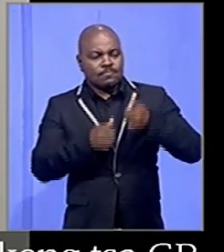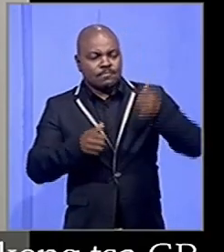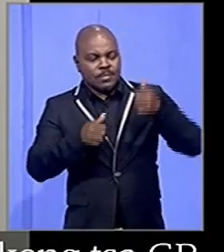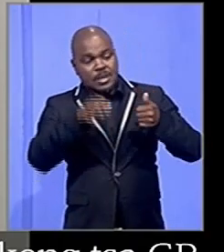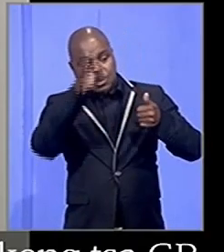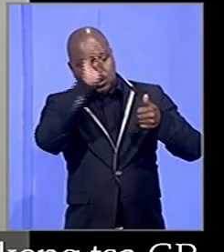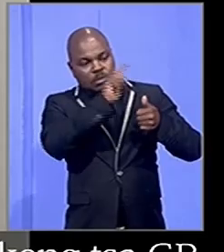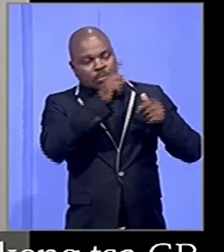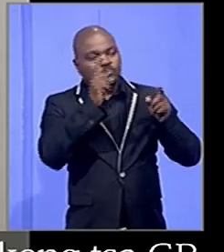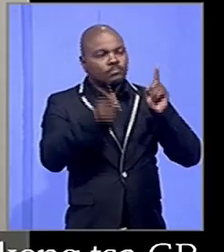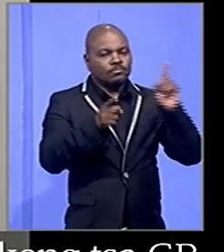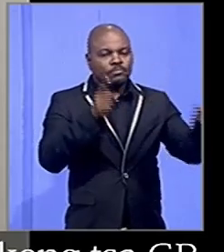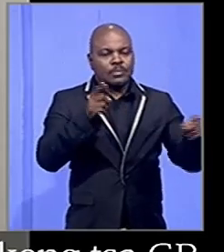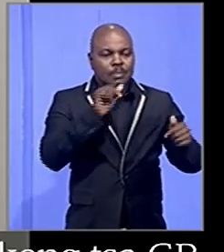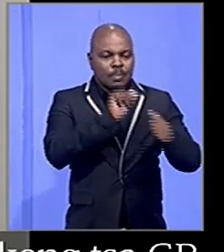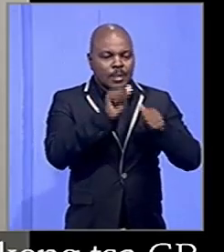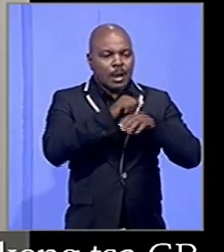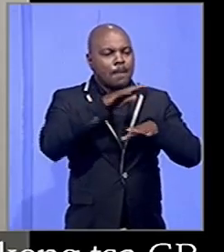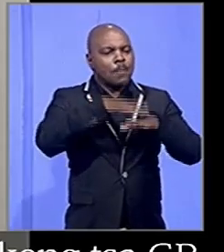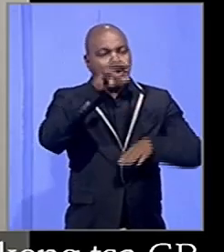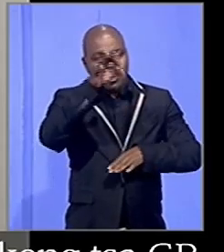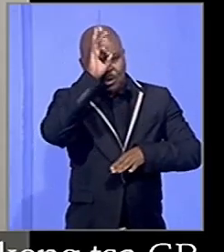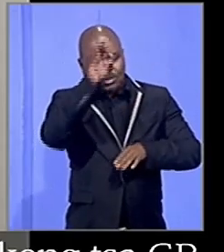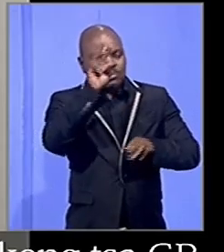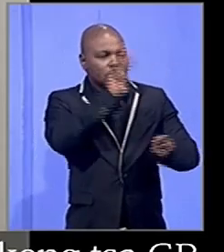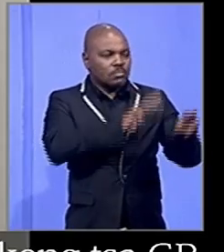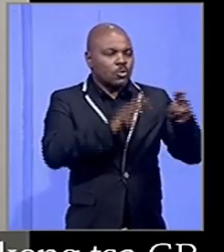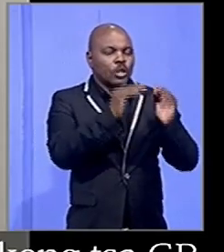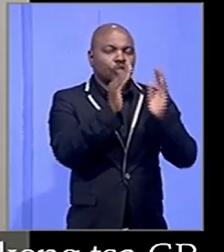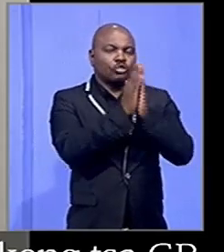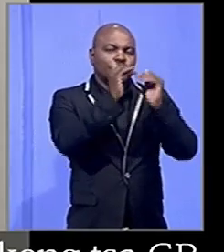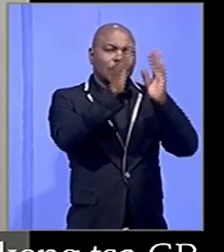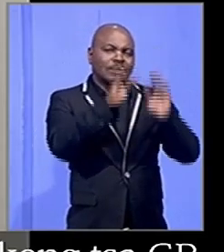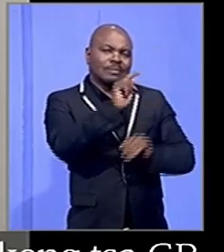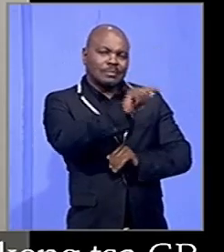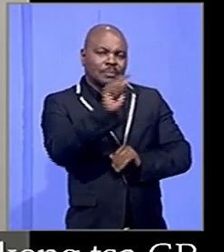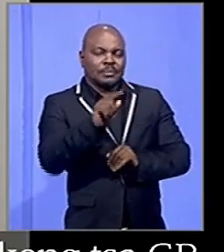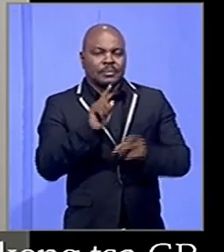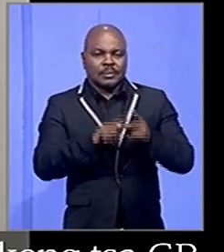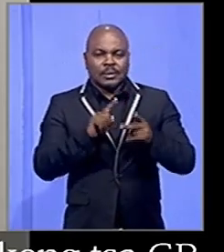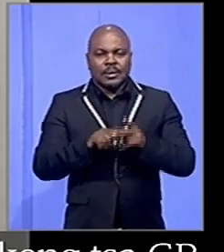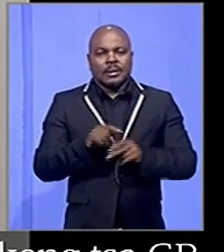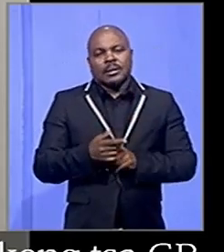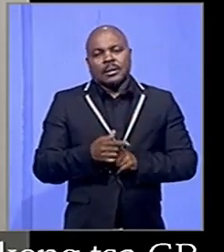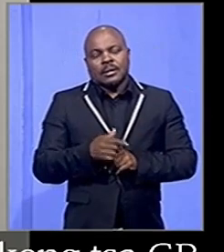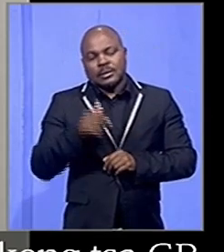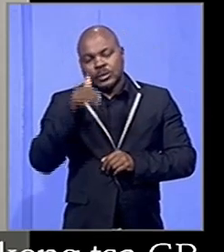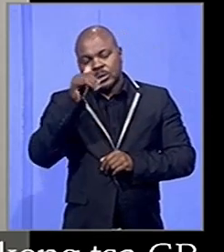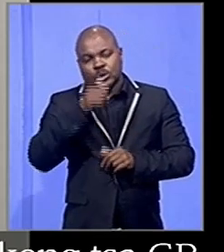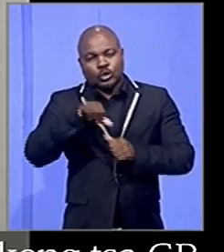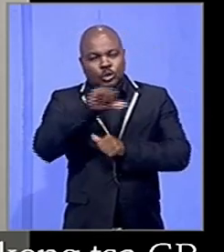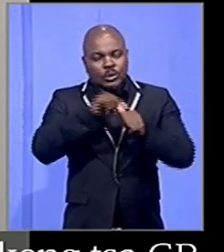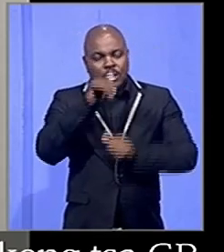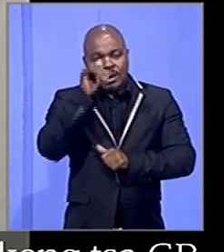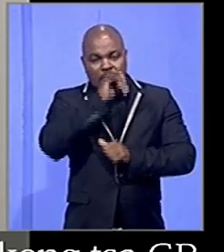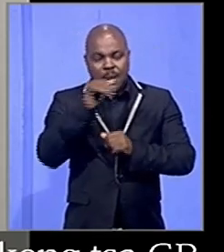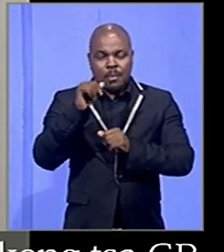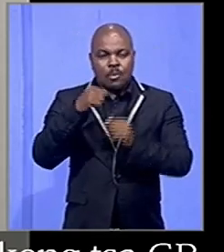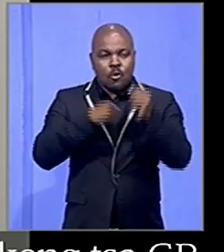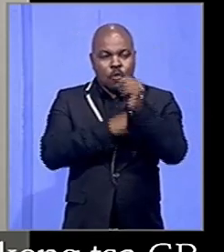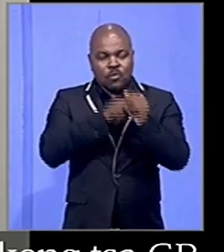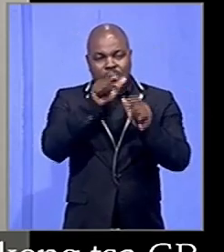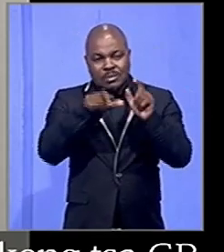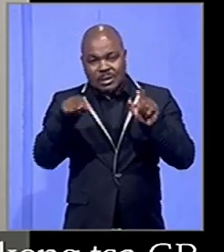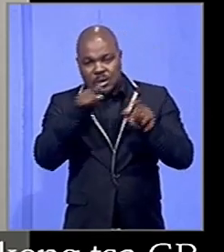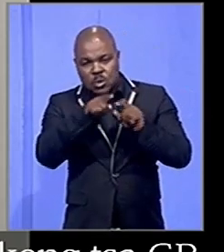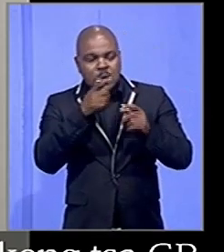commanders to heighten police patrols around churches and instructed social crime prevention officers to conduct awareness